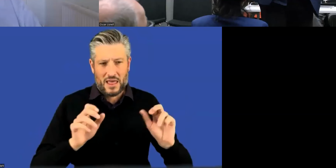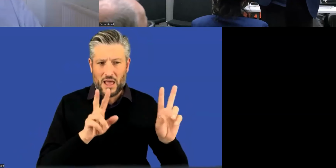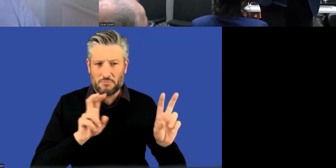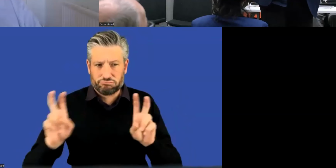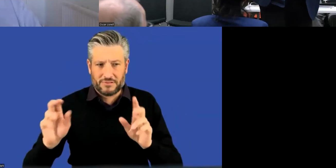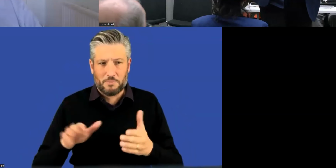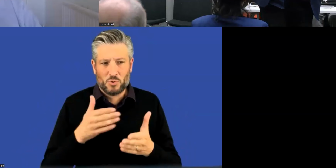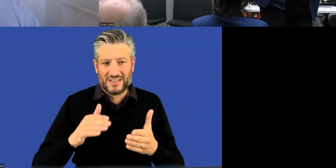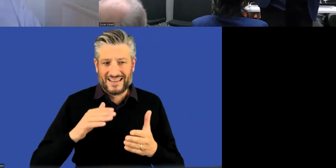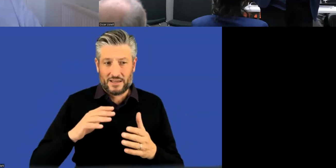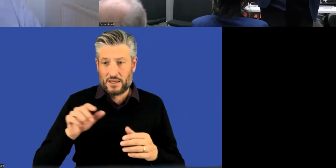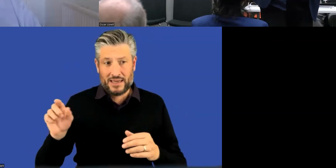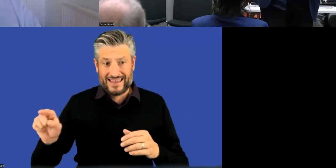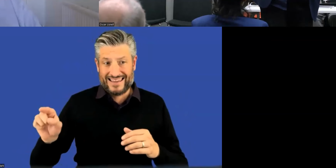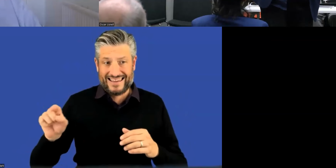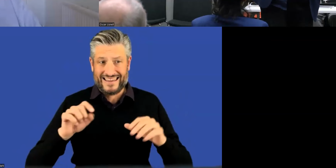that liberated the rest of us.